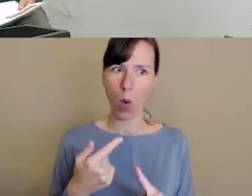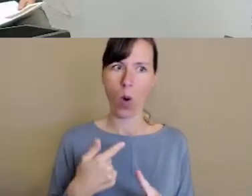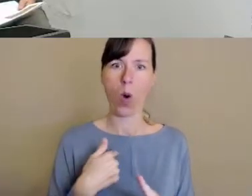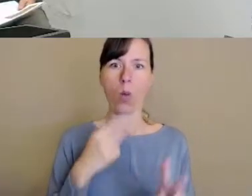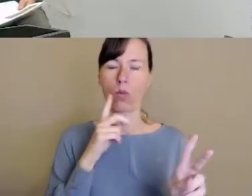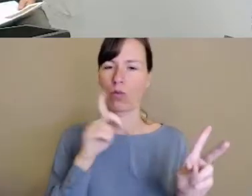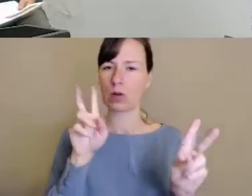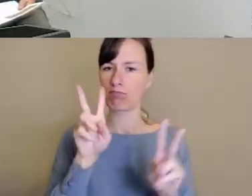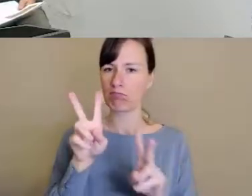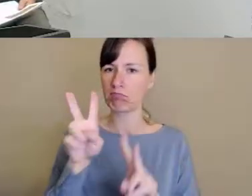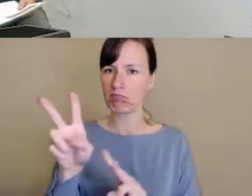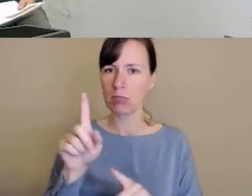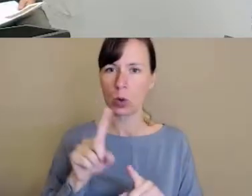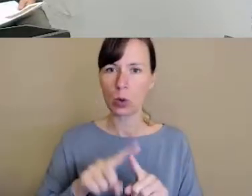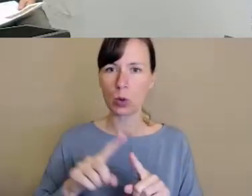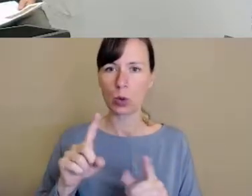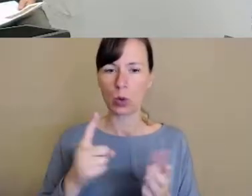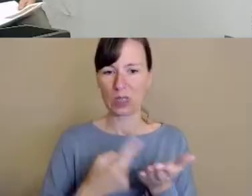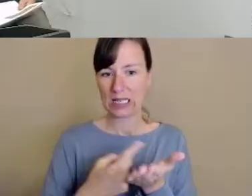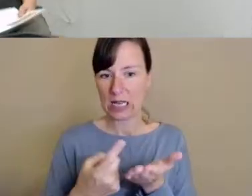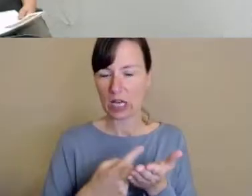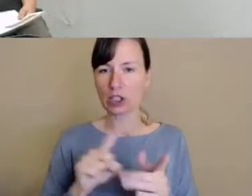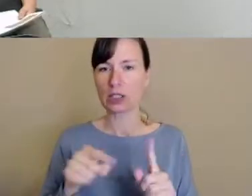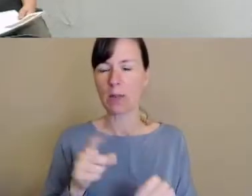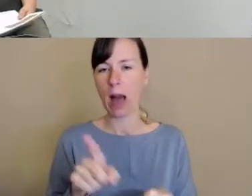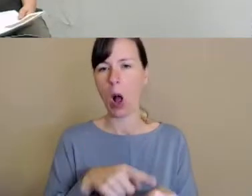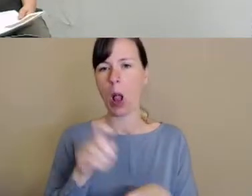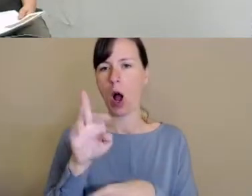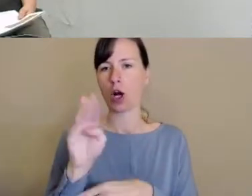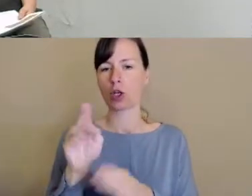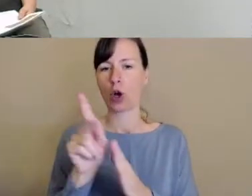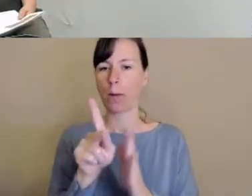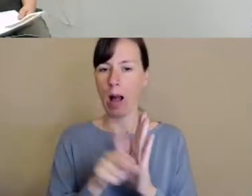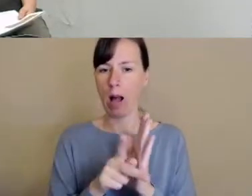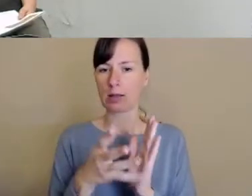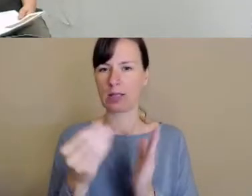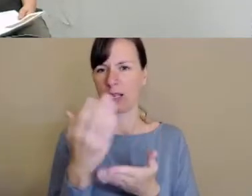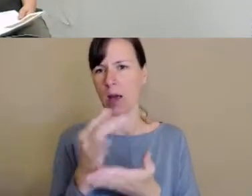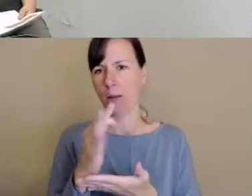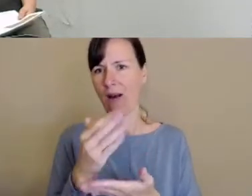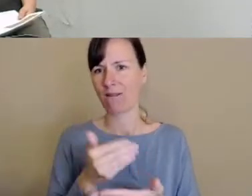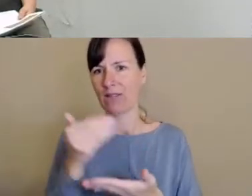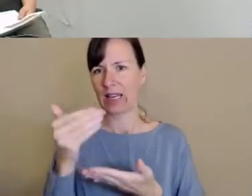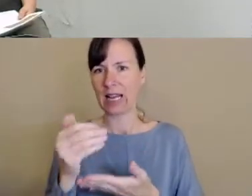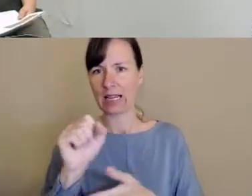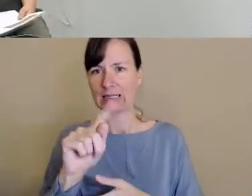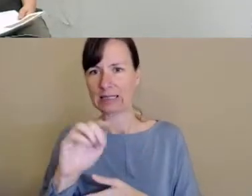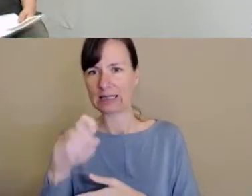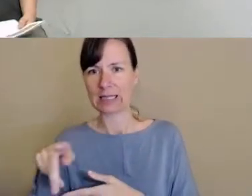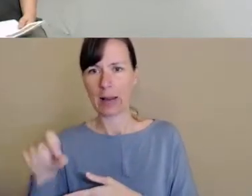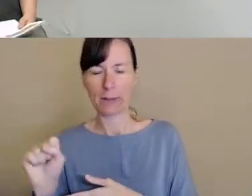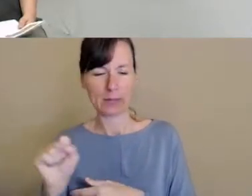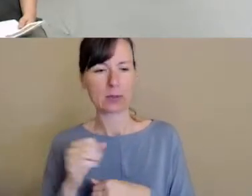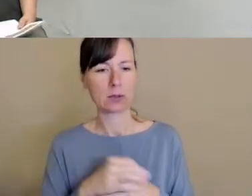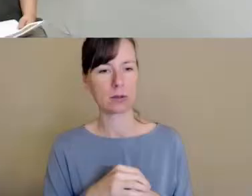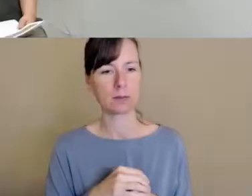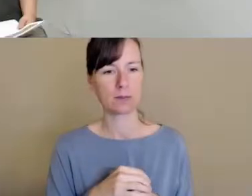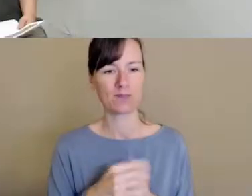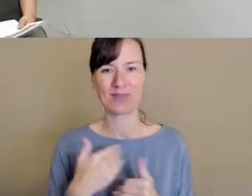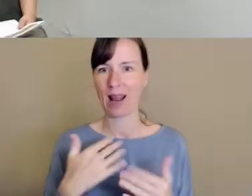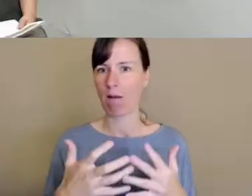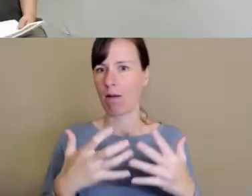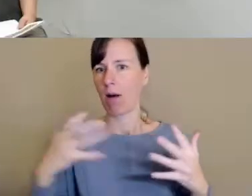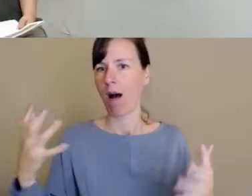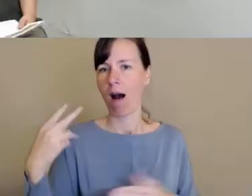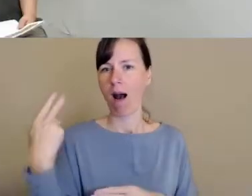about long-term policy and some of the next steps. We have a tremendous history in the community. And just one item,